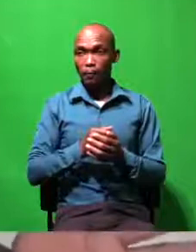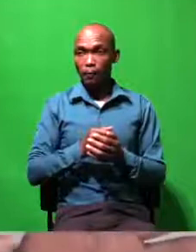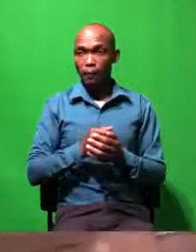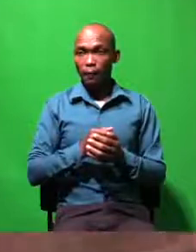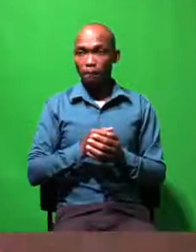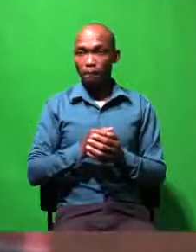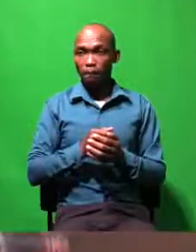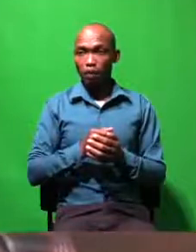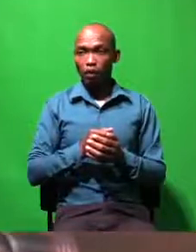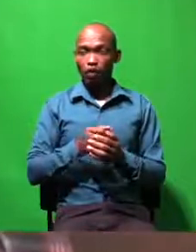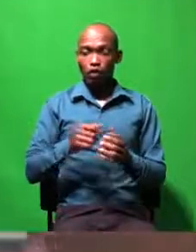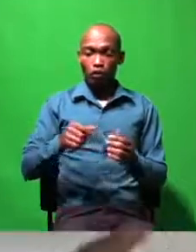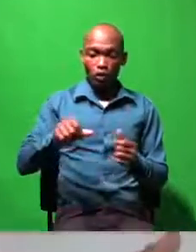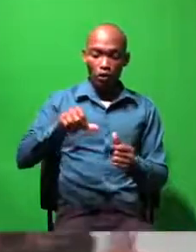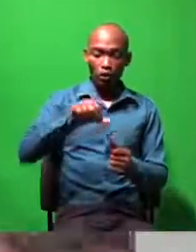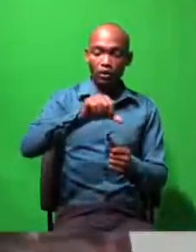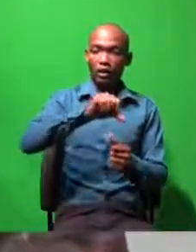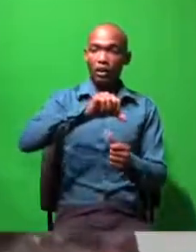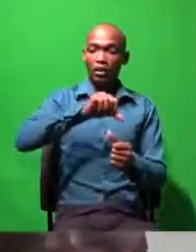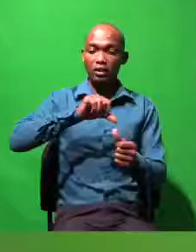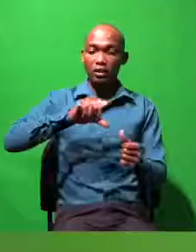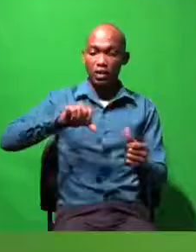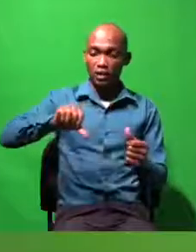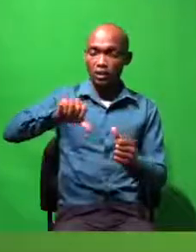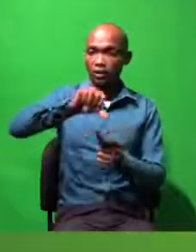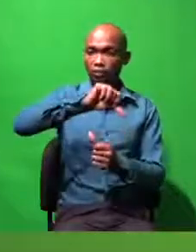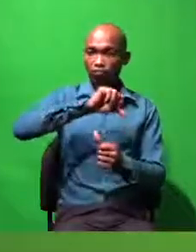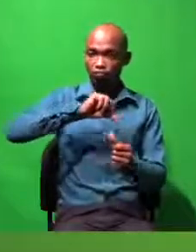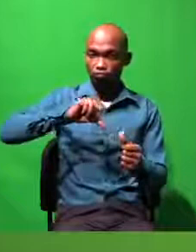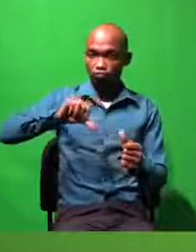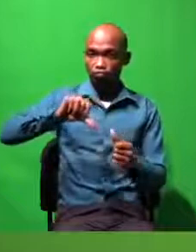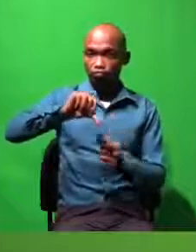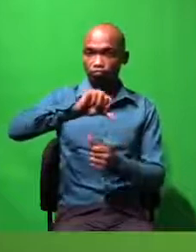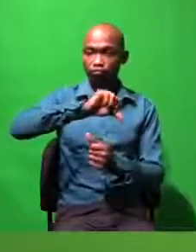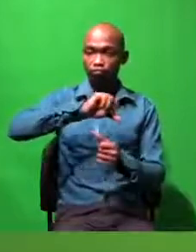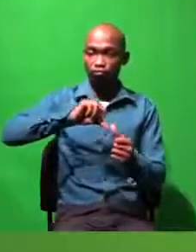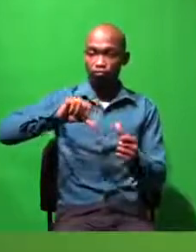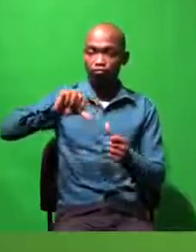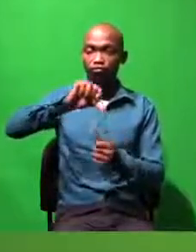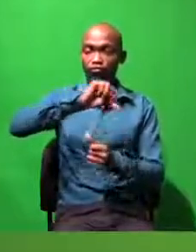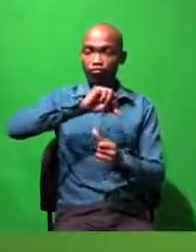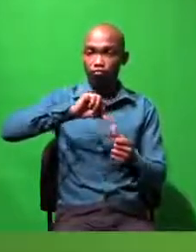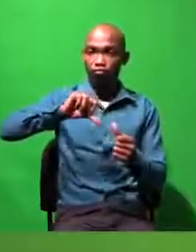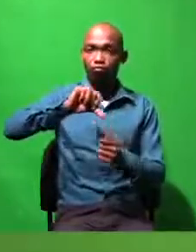You can rotate either here or this. I'm rotating this.